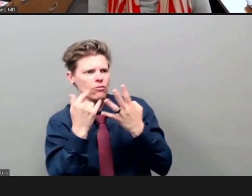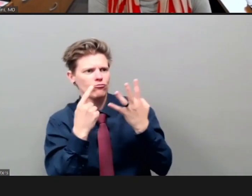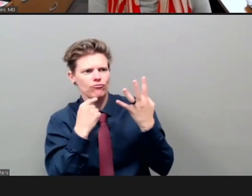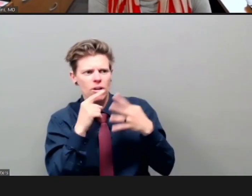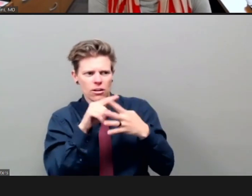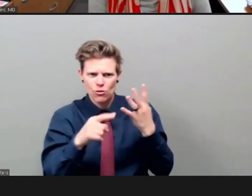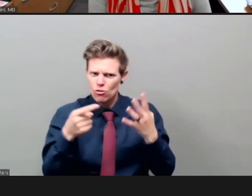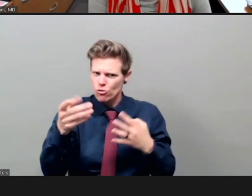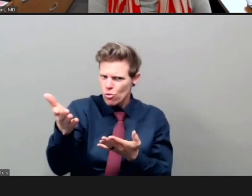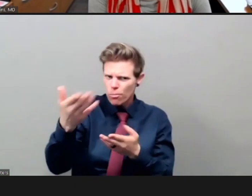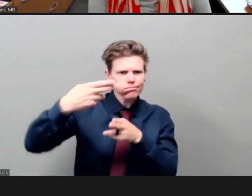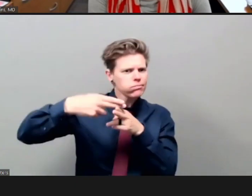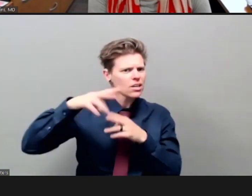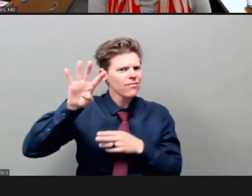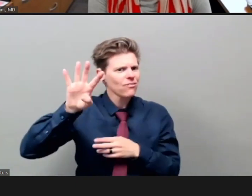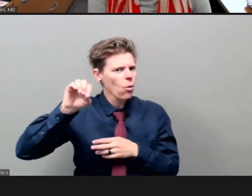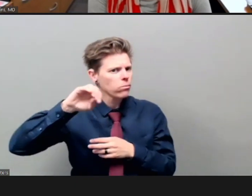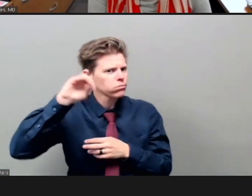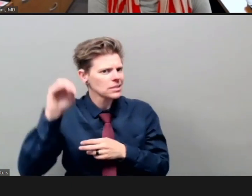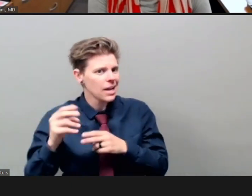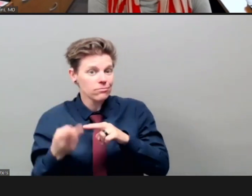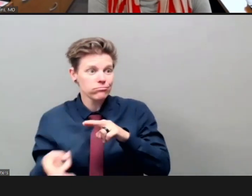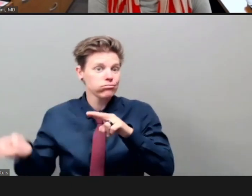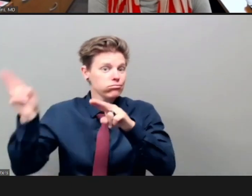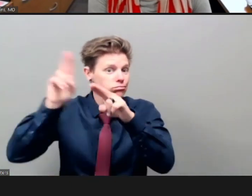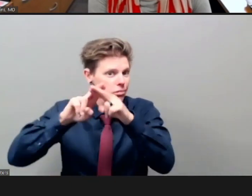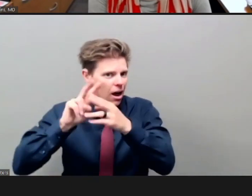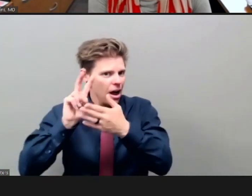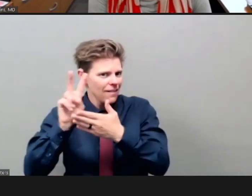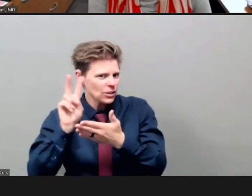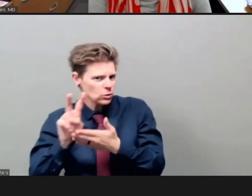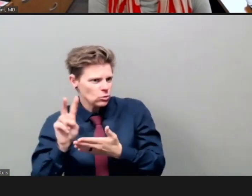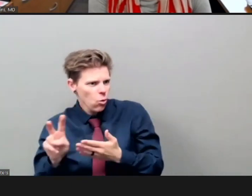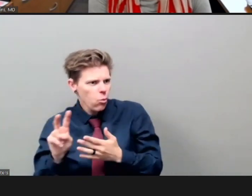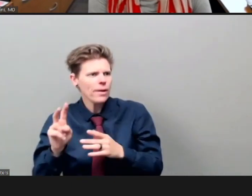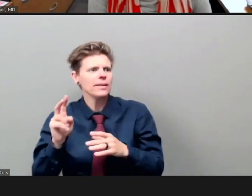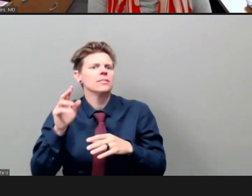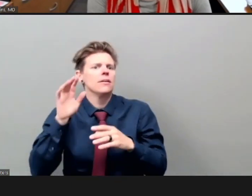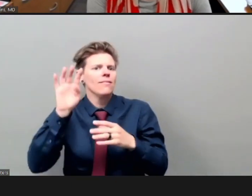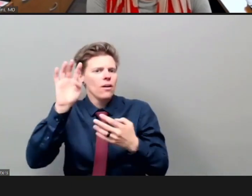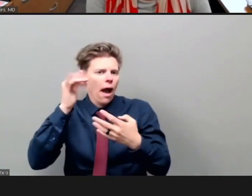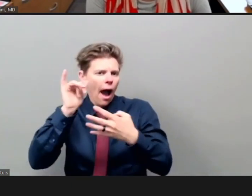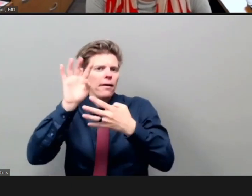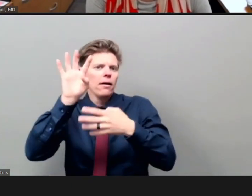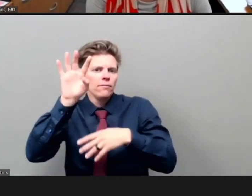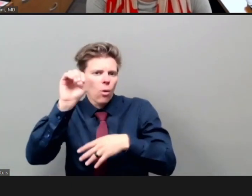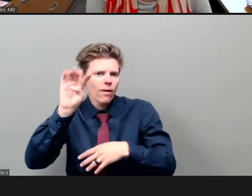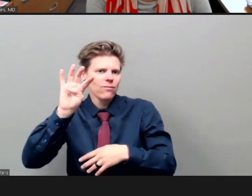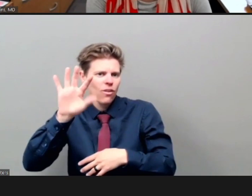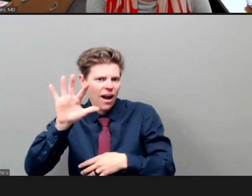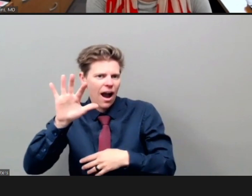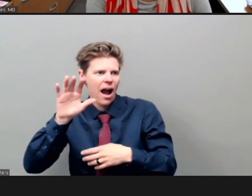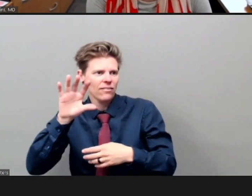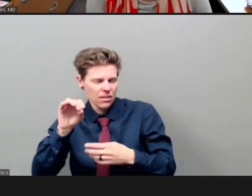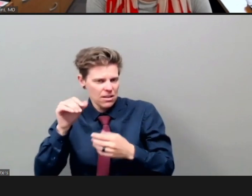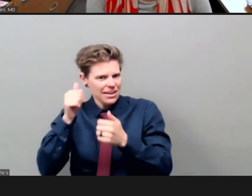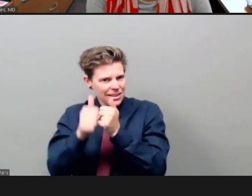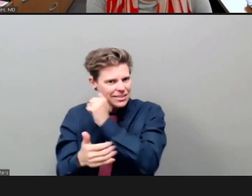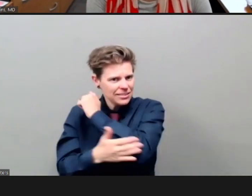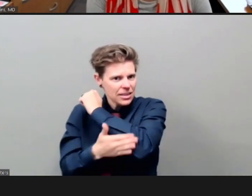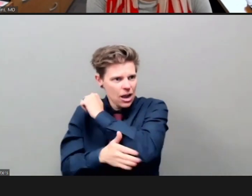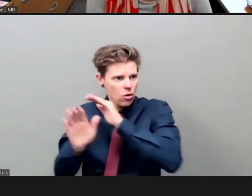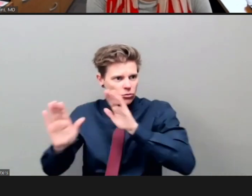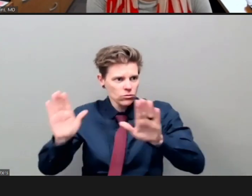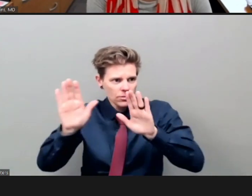and increases every 2 weeks by 5%. So does this mean that each county's vaccination rate criteria